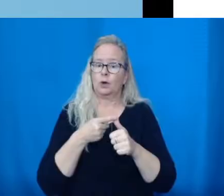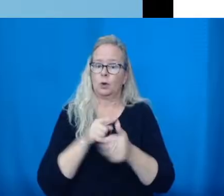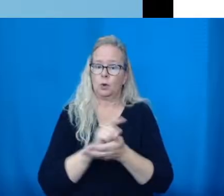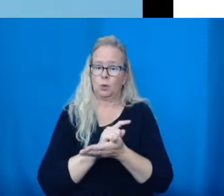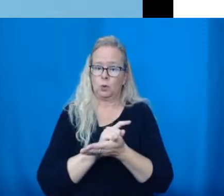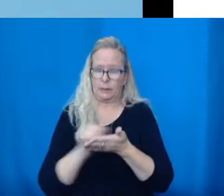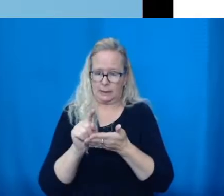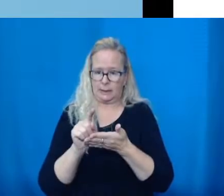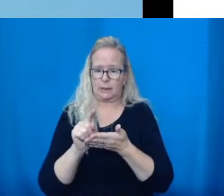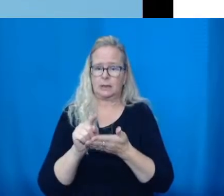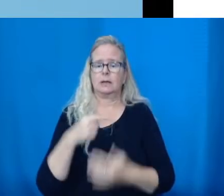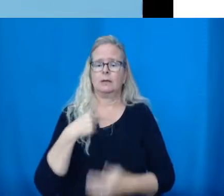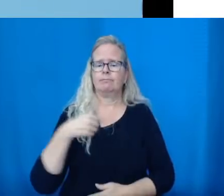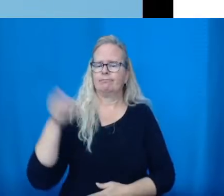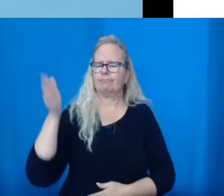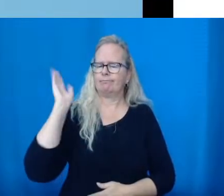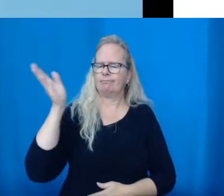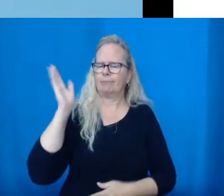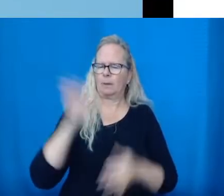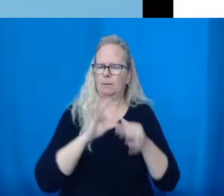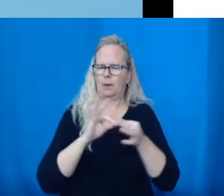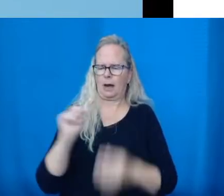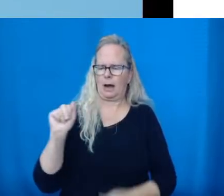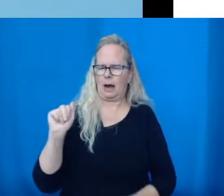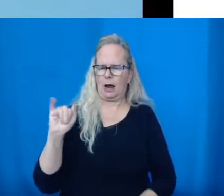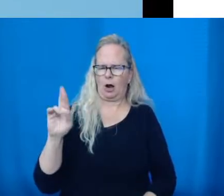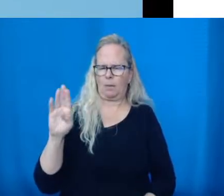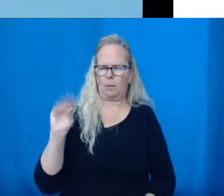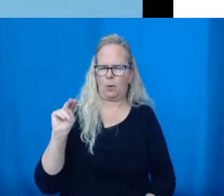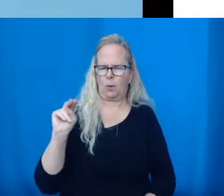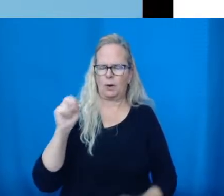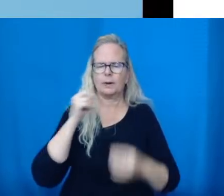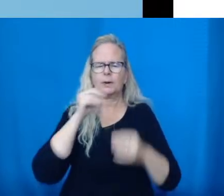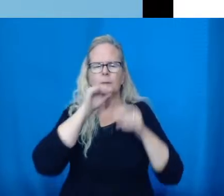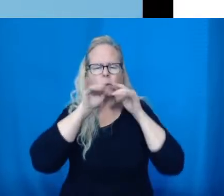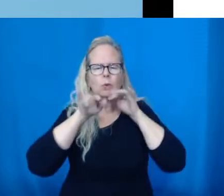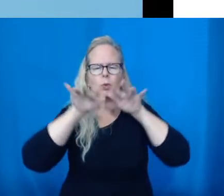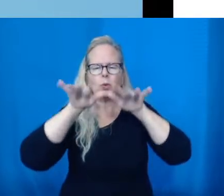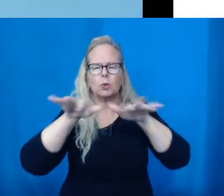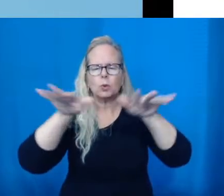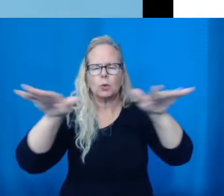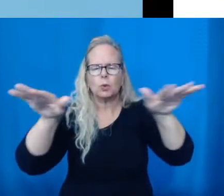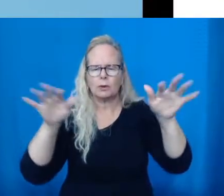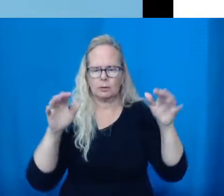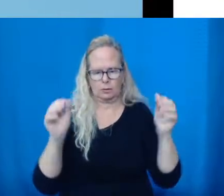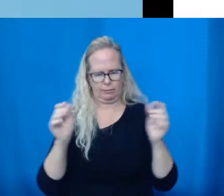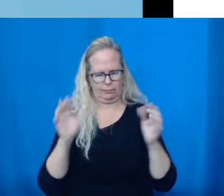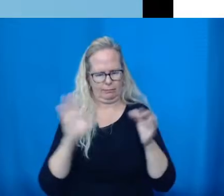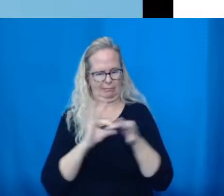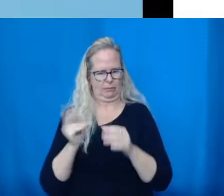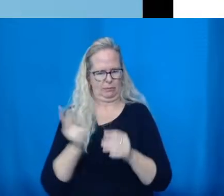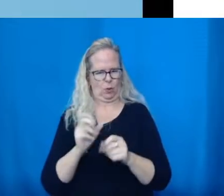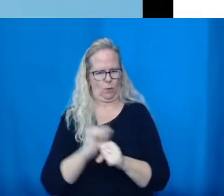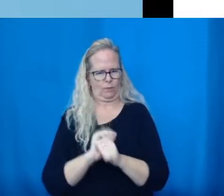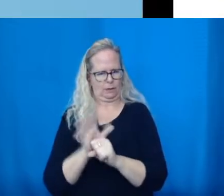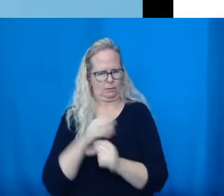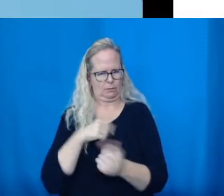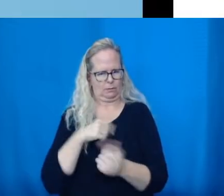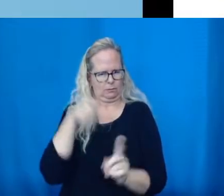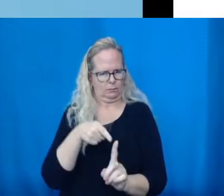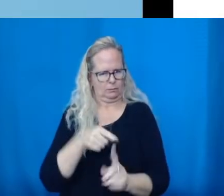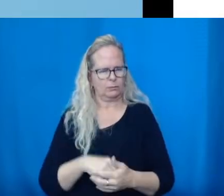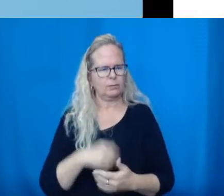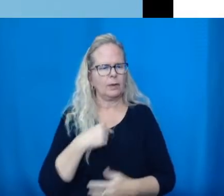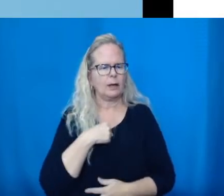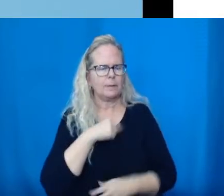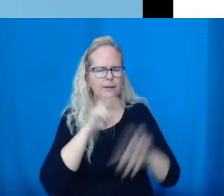few of the sort of best practices that people can use to help mitigate transmission in different places. The basic idea boils down to us evolving